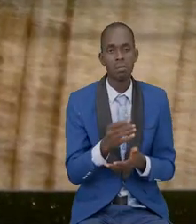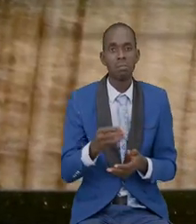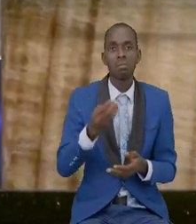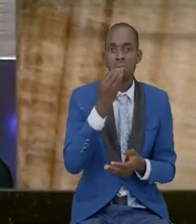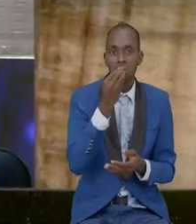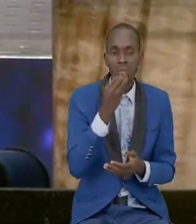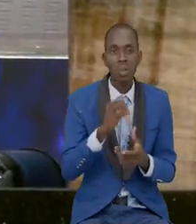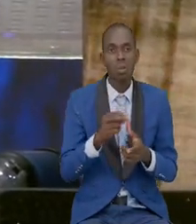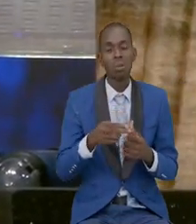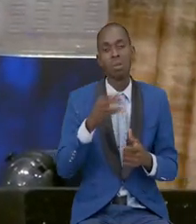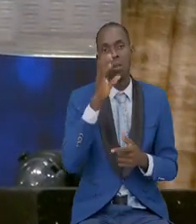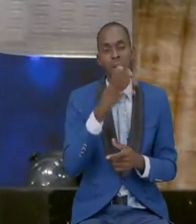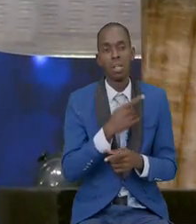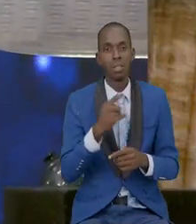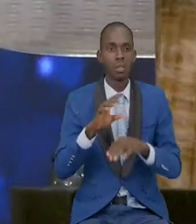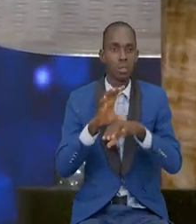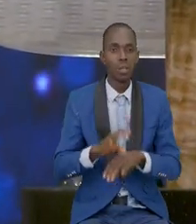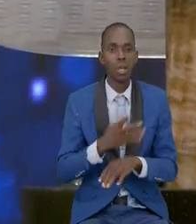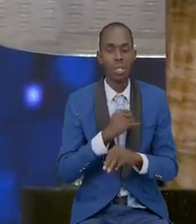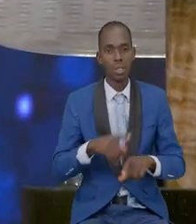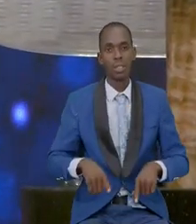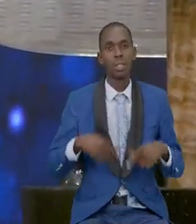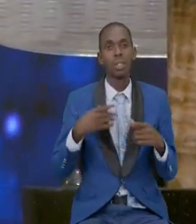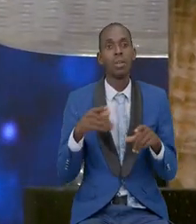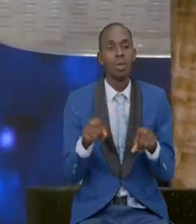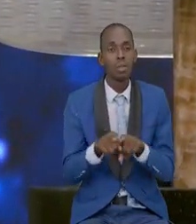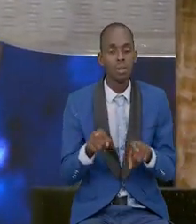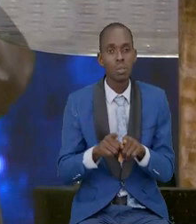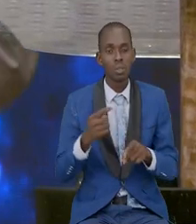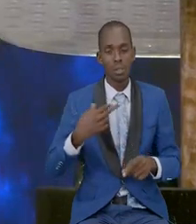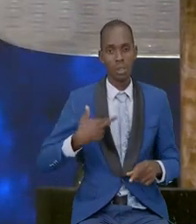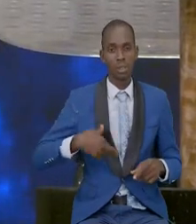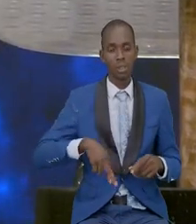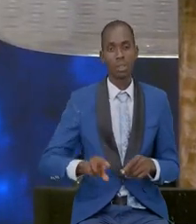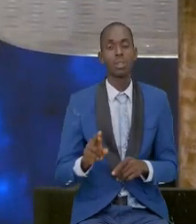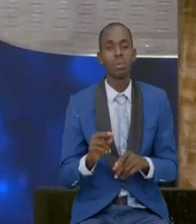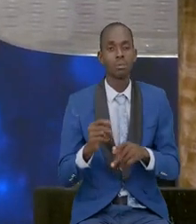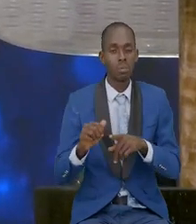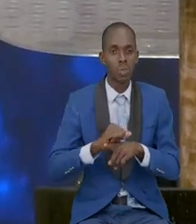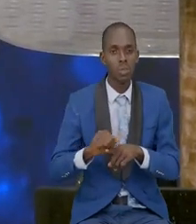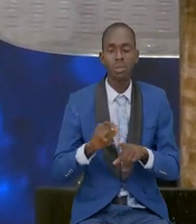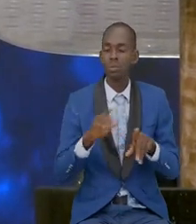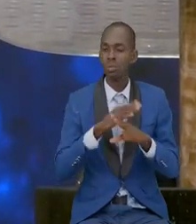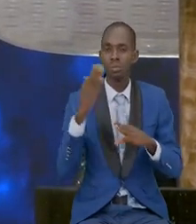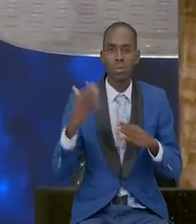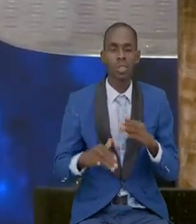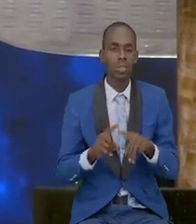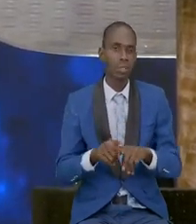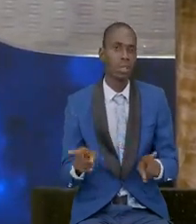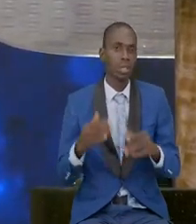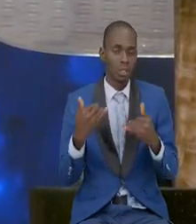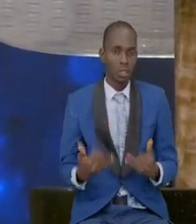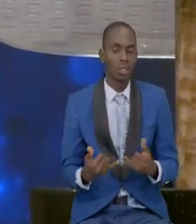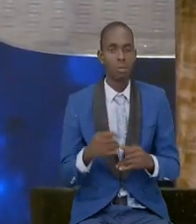drank, and their culture, and their lifestyle, even their religious background, totally different. Now Paul